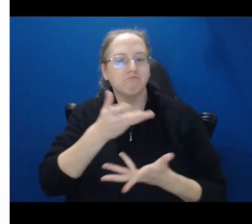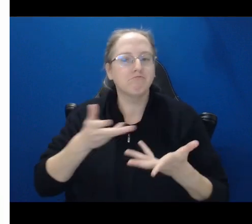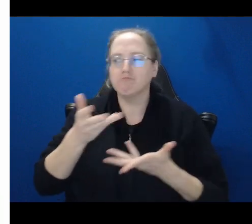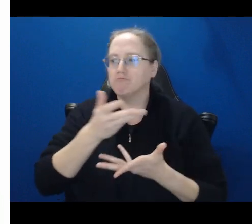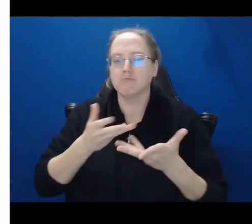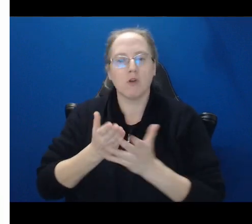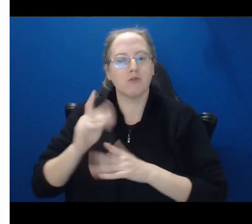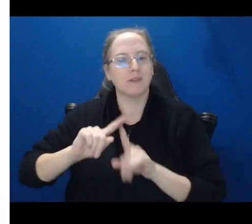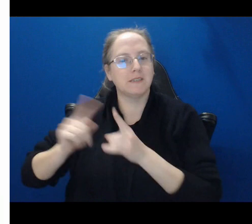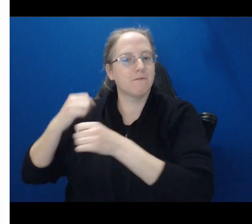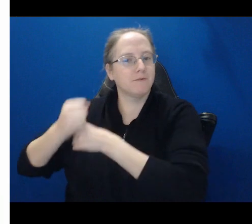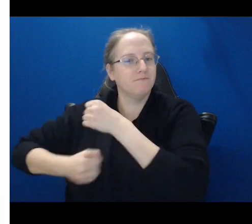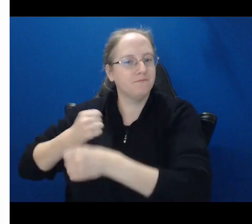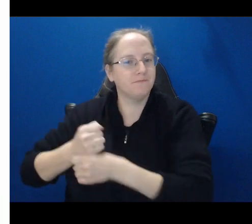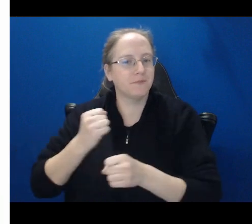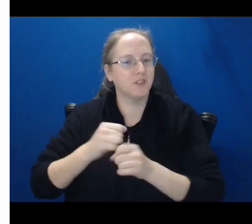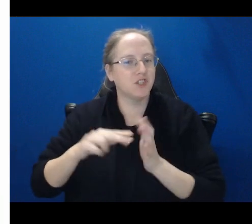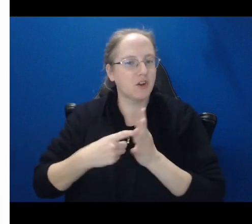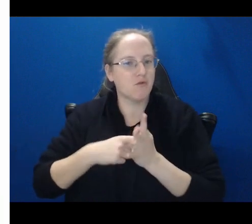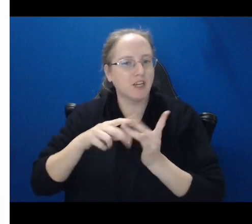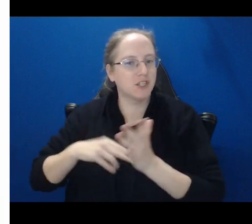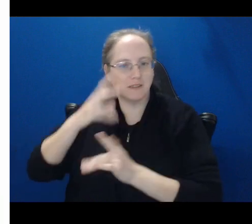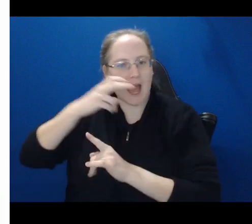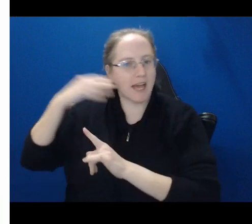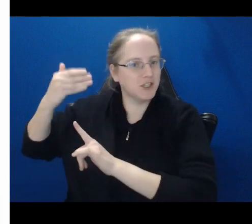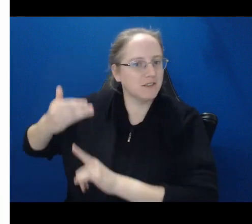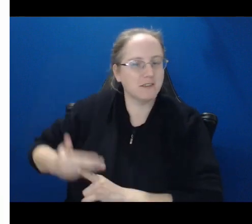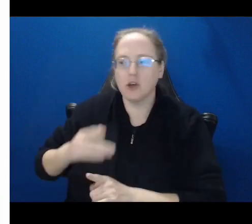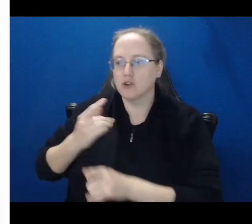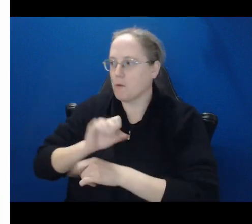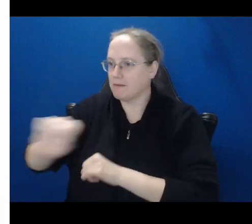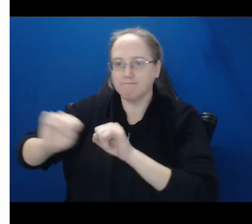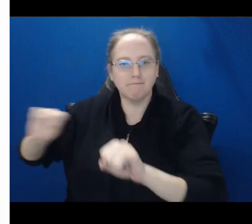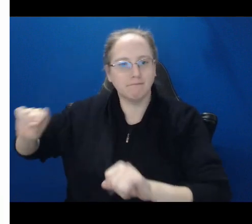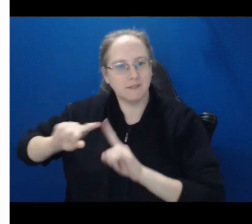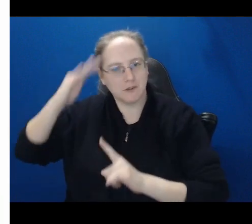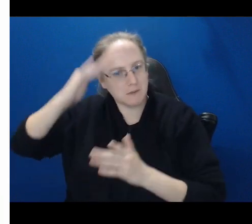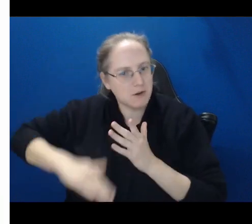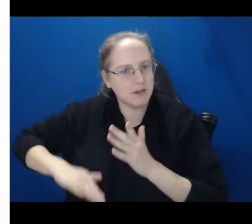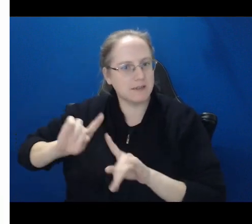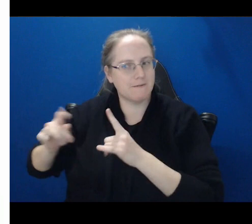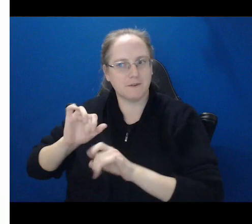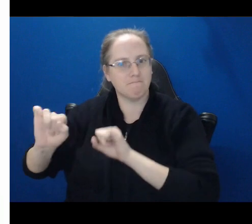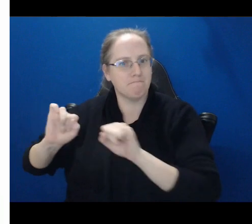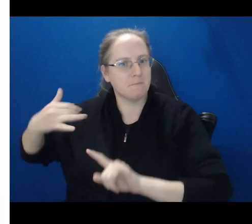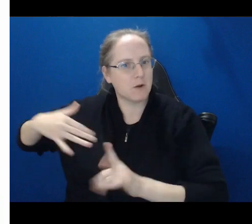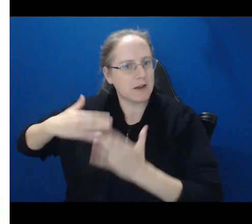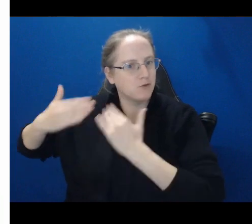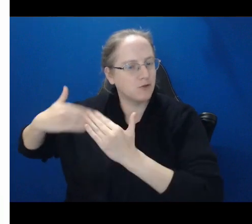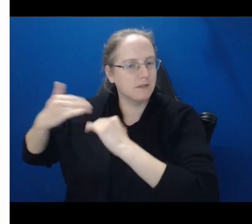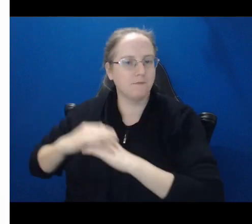generations of different histories and different experiences. And there was one young woman who was working